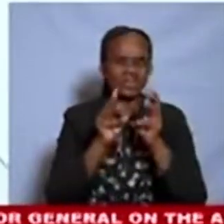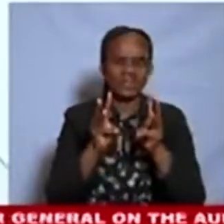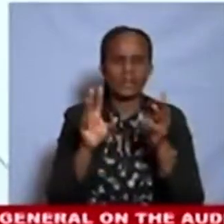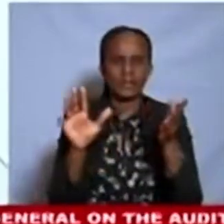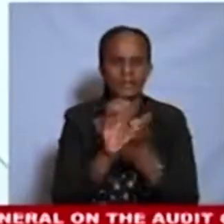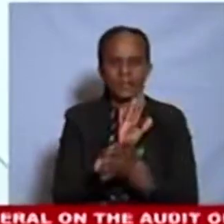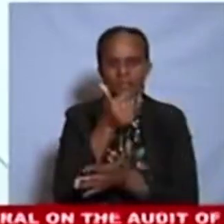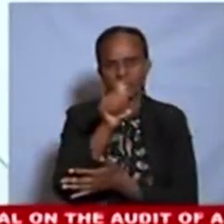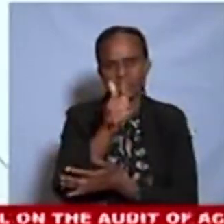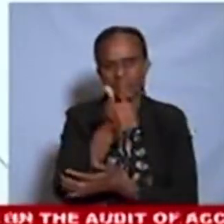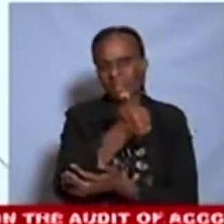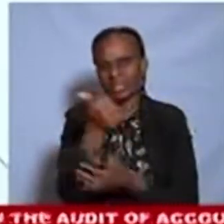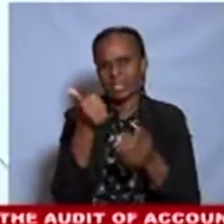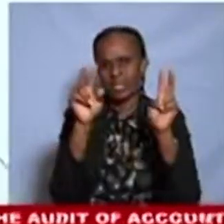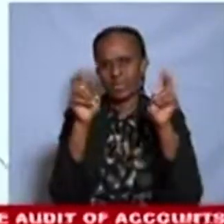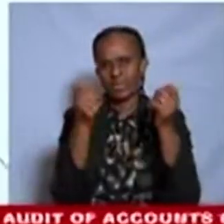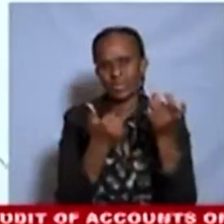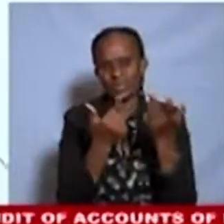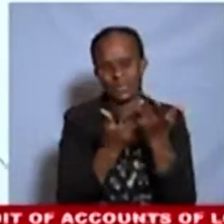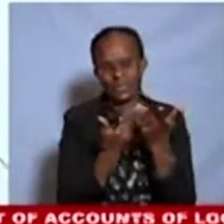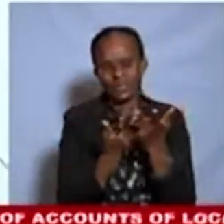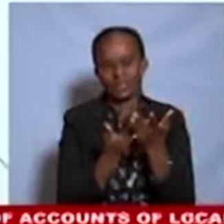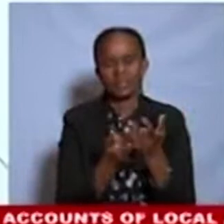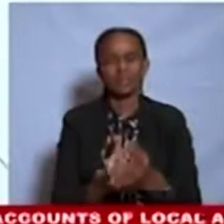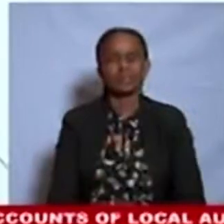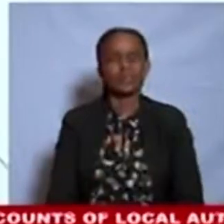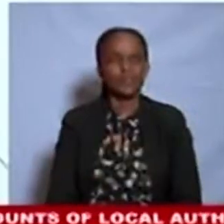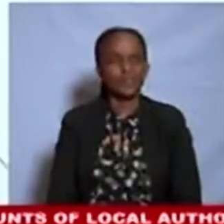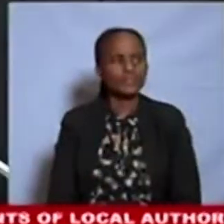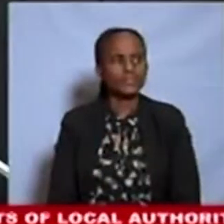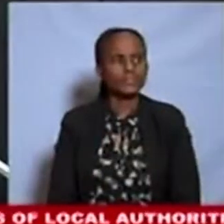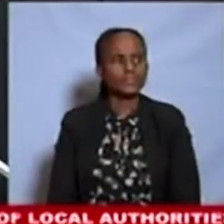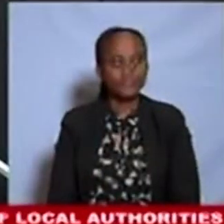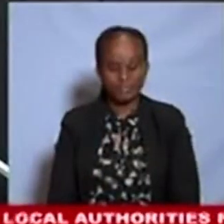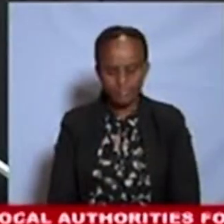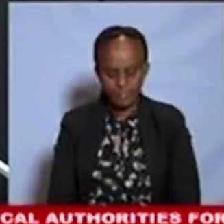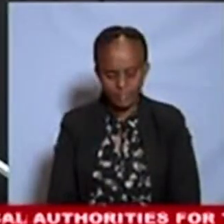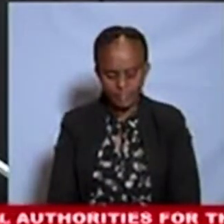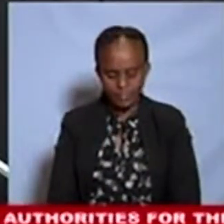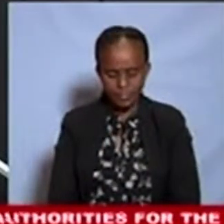10, yeah, but another topic, yes. Go ahead, CS, answer that.